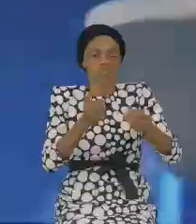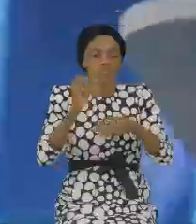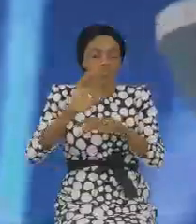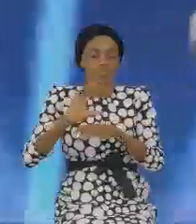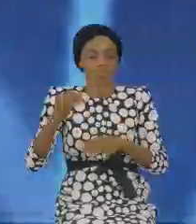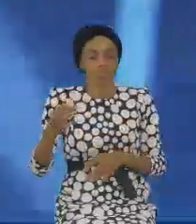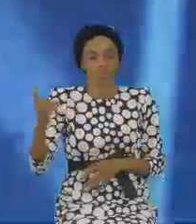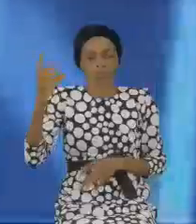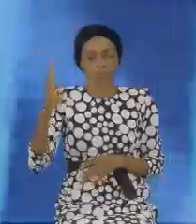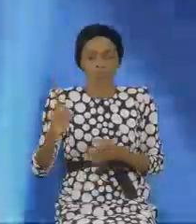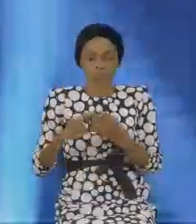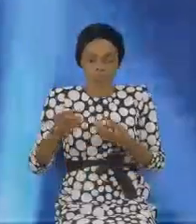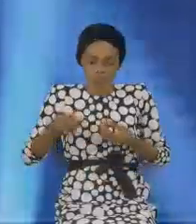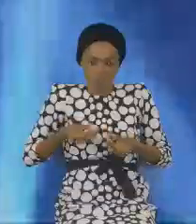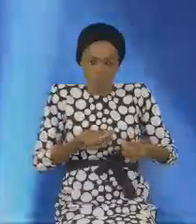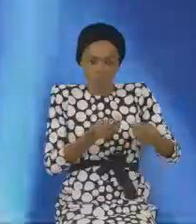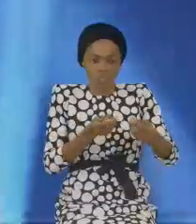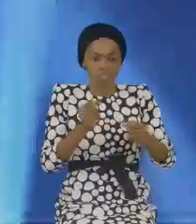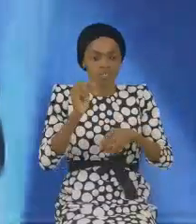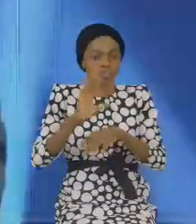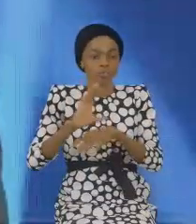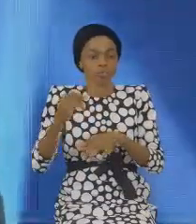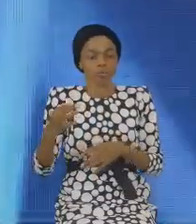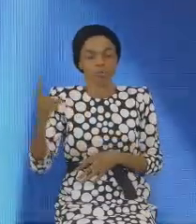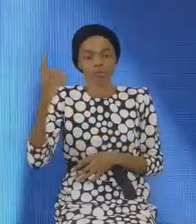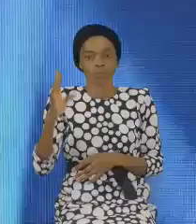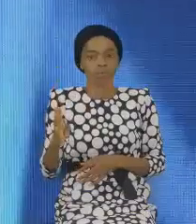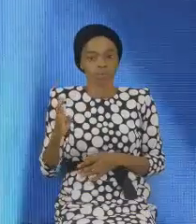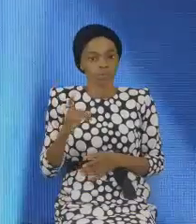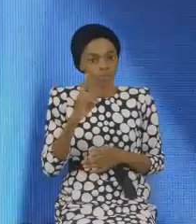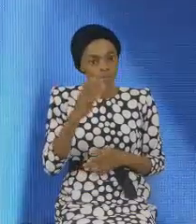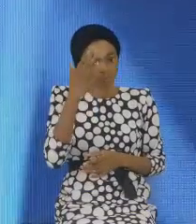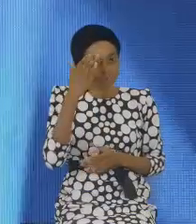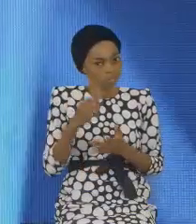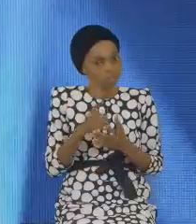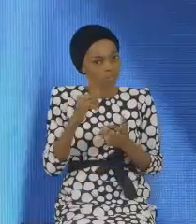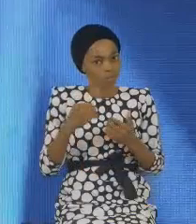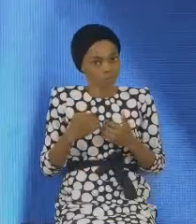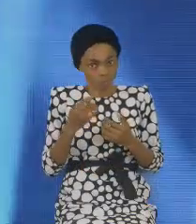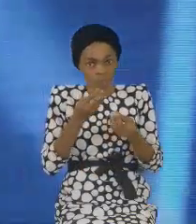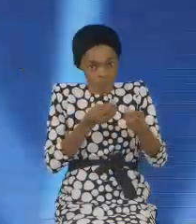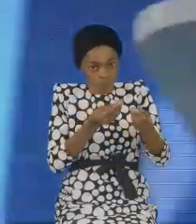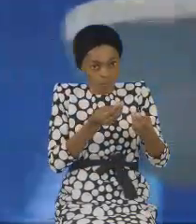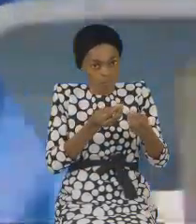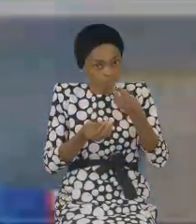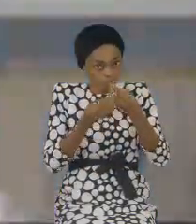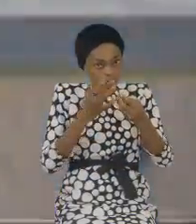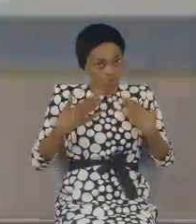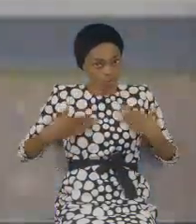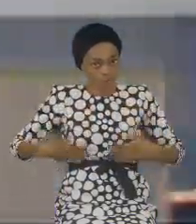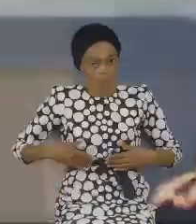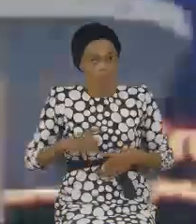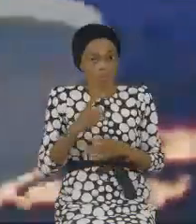of God. To feed the church of God. Well, you know about feeding our body. What if you come for